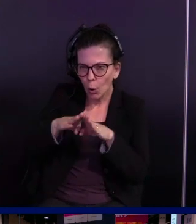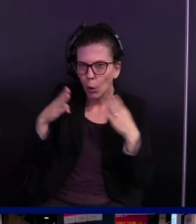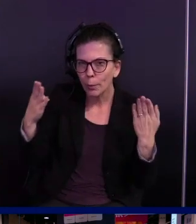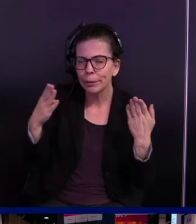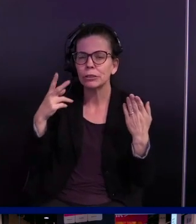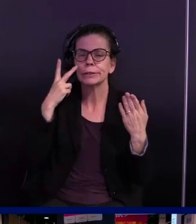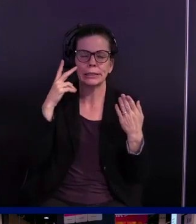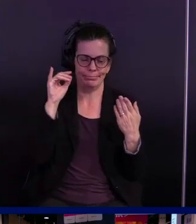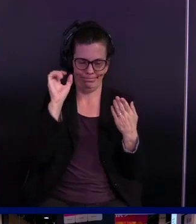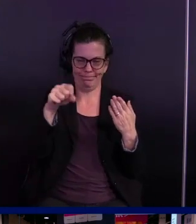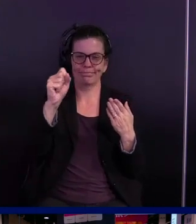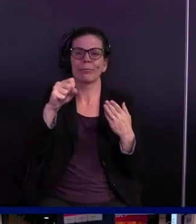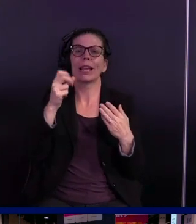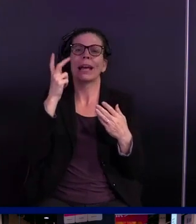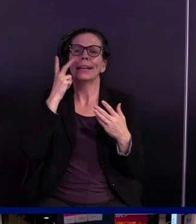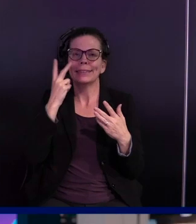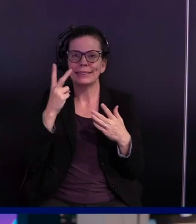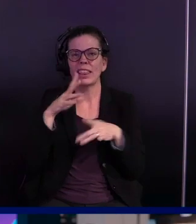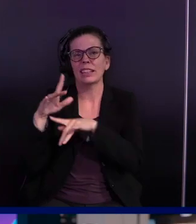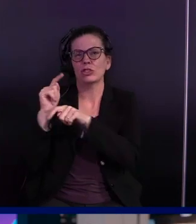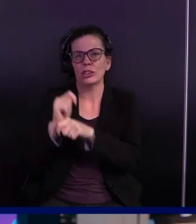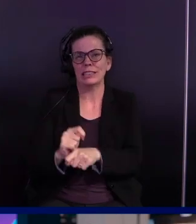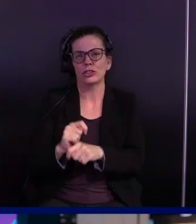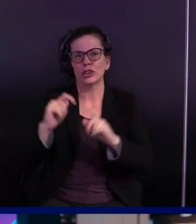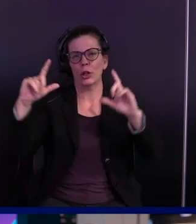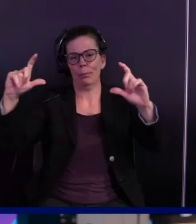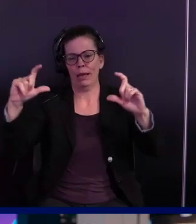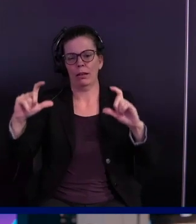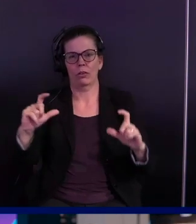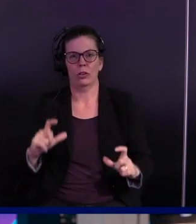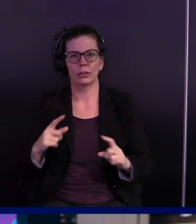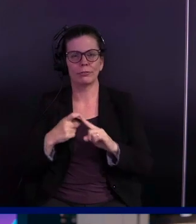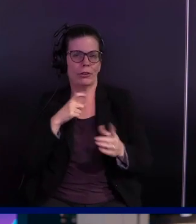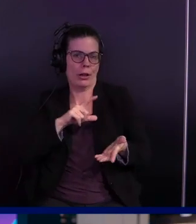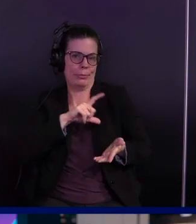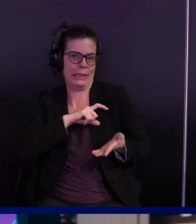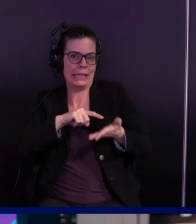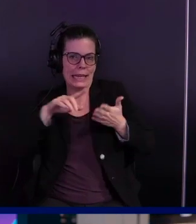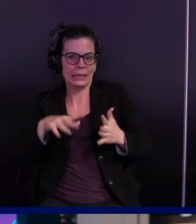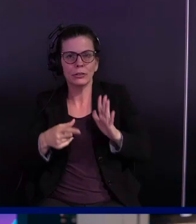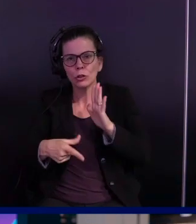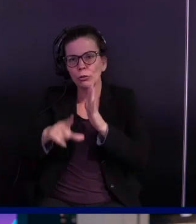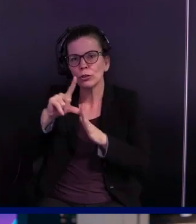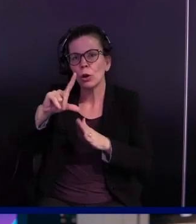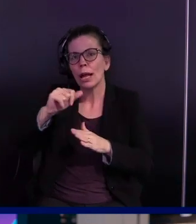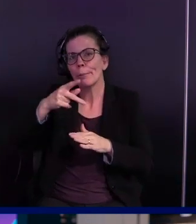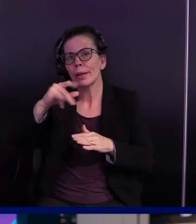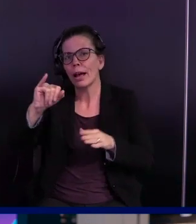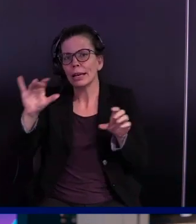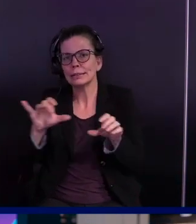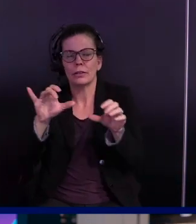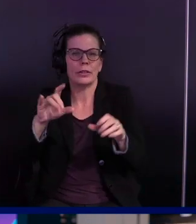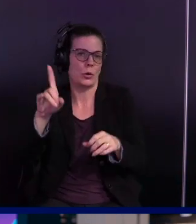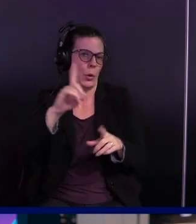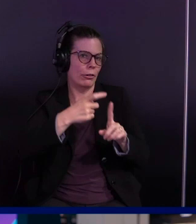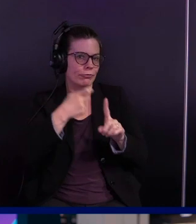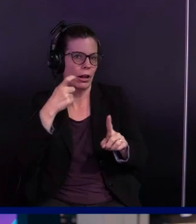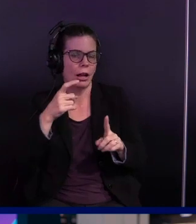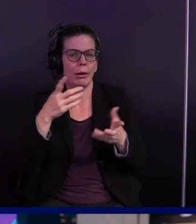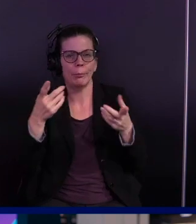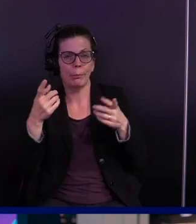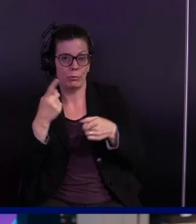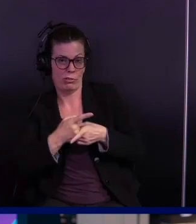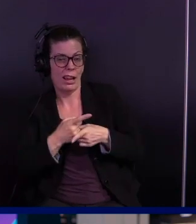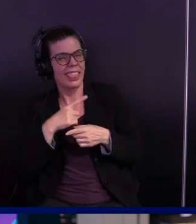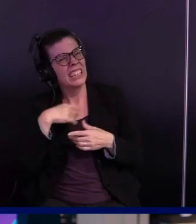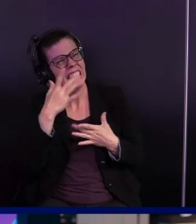can like start seeing like the traditional panels that detective has, where you can like go and review the API's activities, where they happen from, right? This is kind